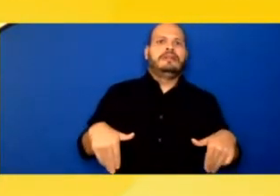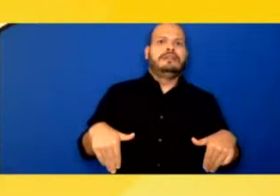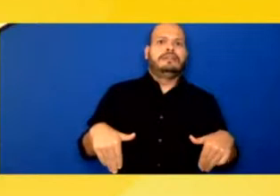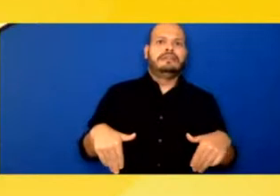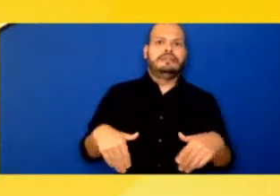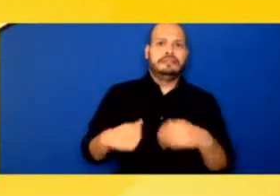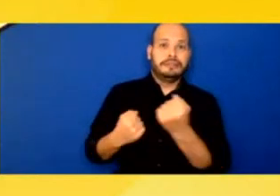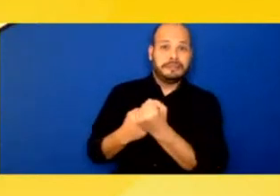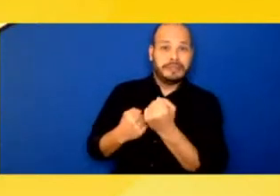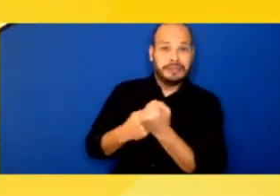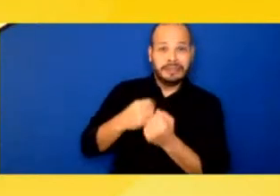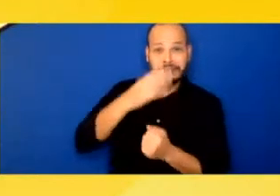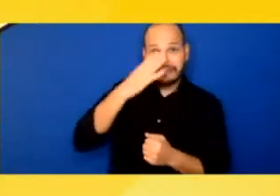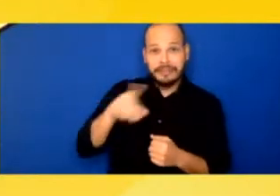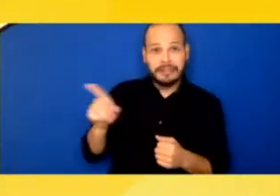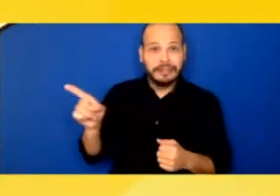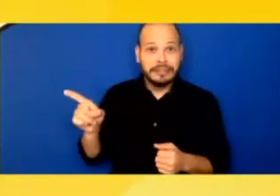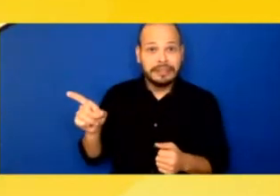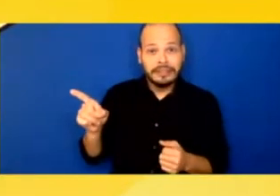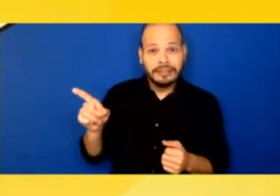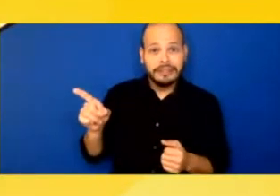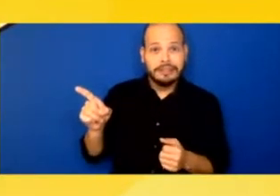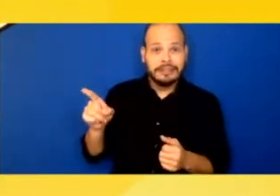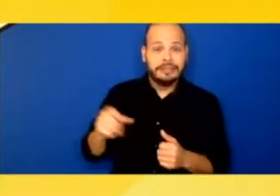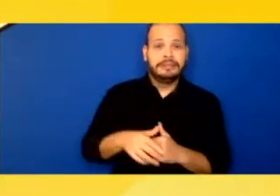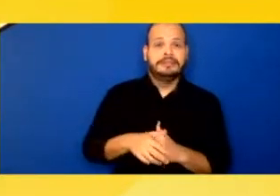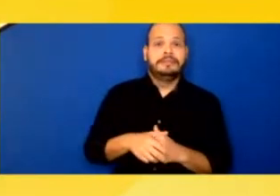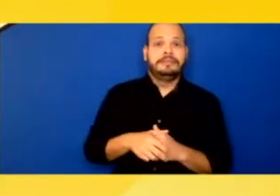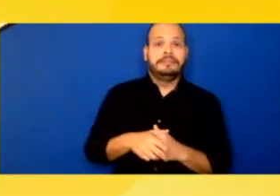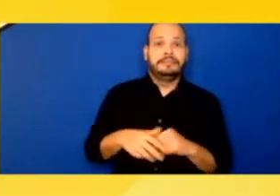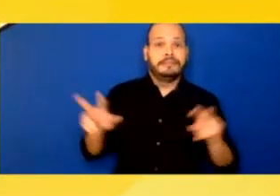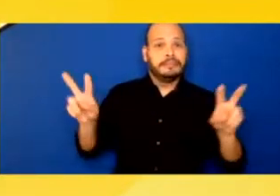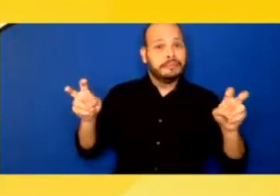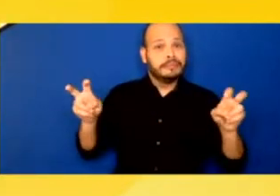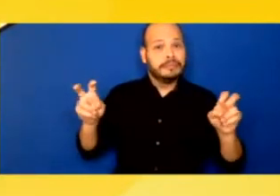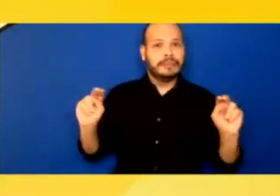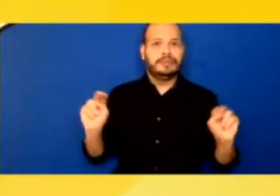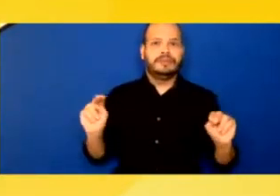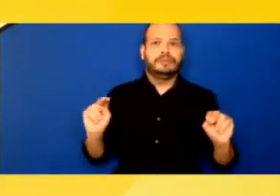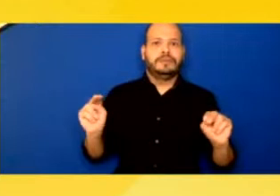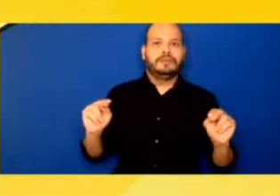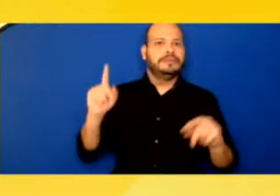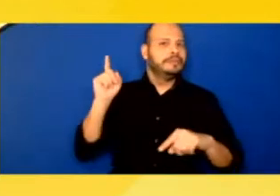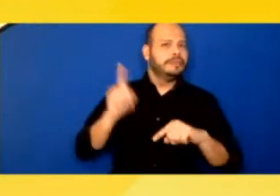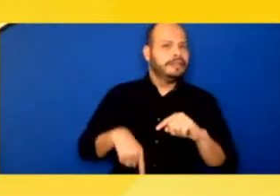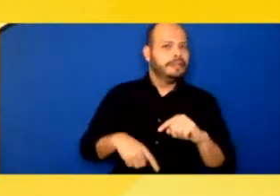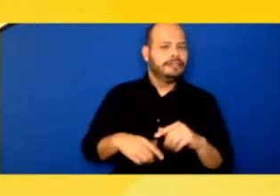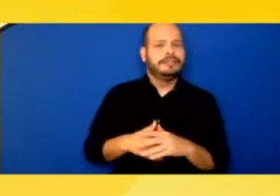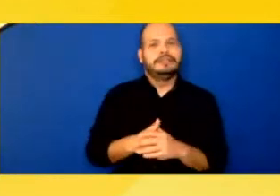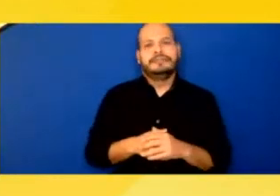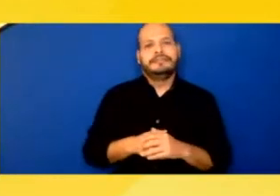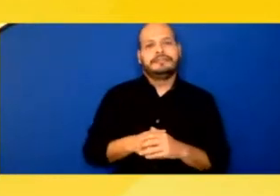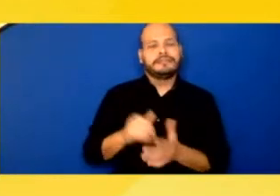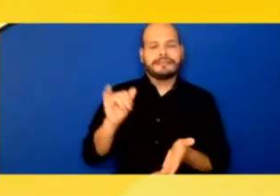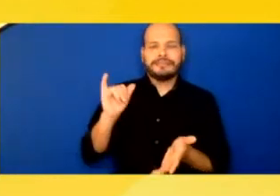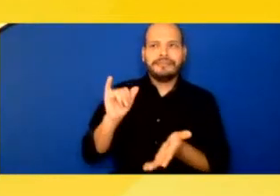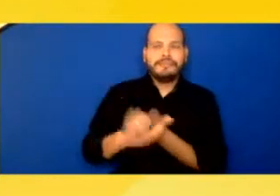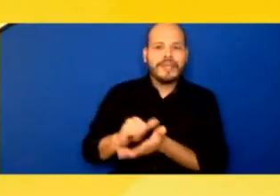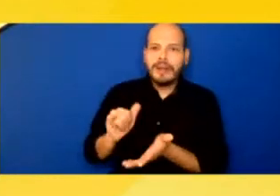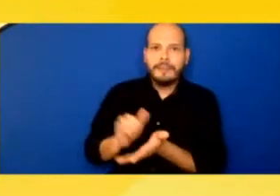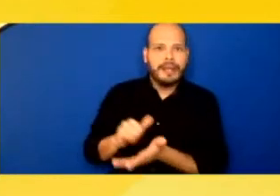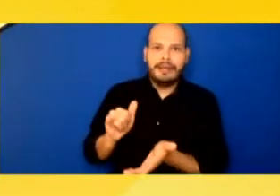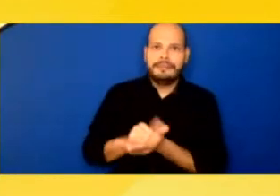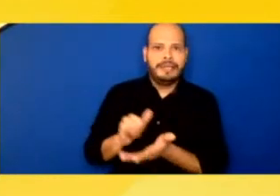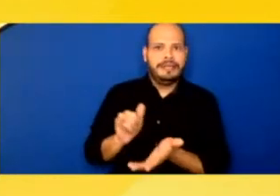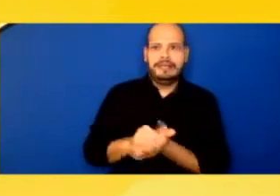neutral times. These are not sit-out times. These are dangerous times, difficult times, times when great change is